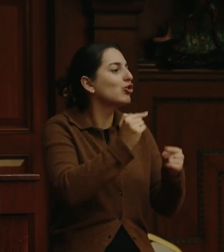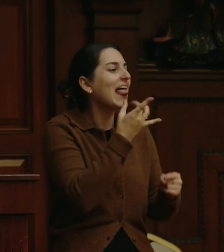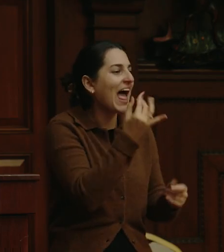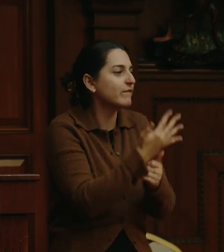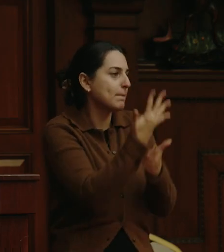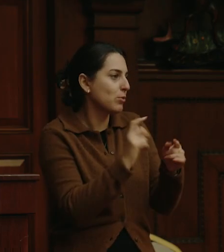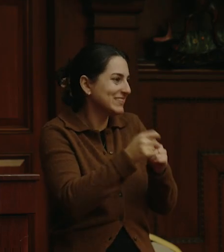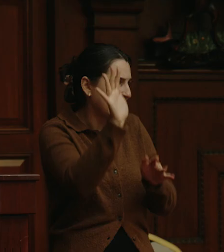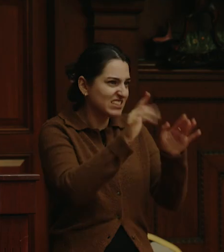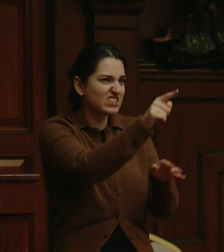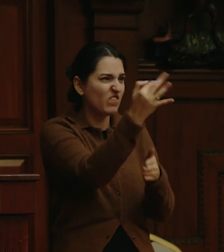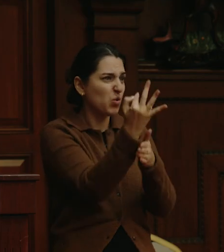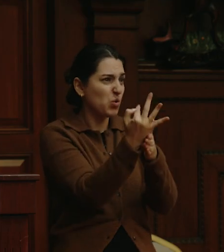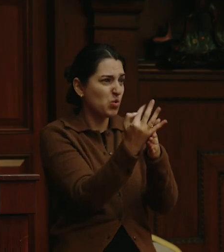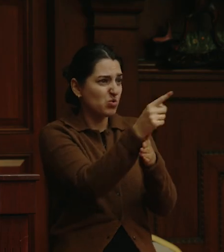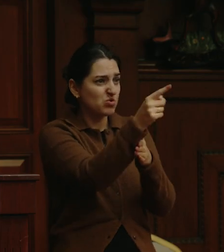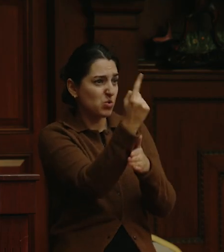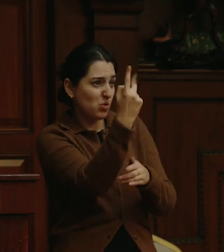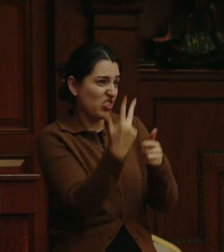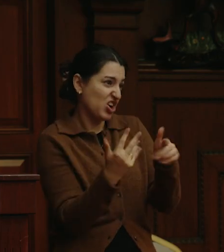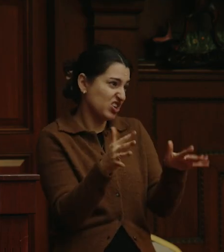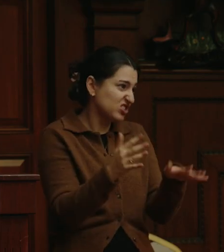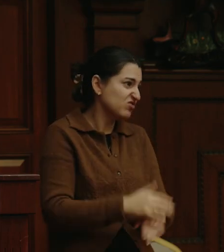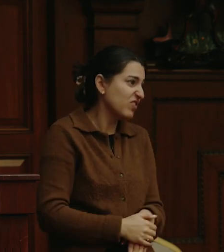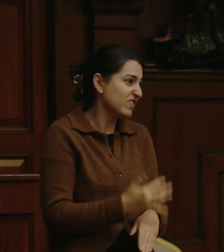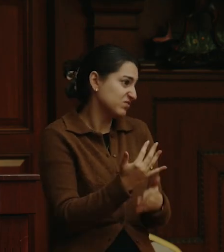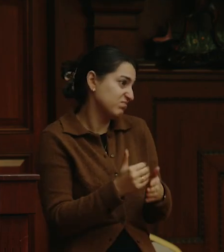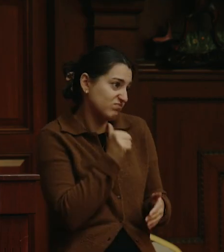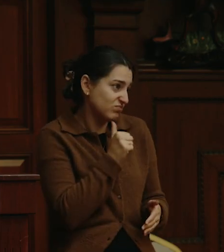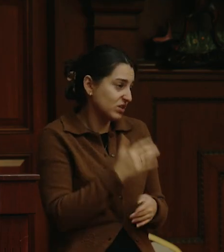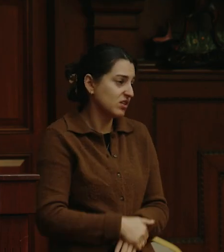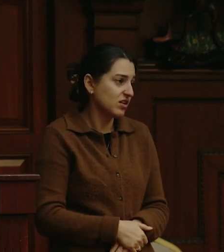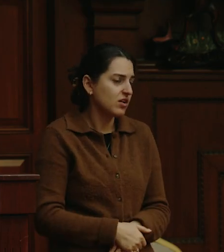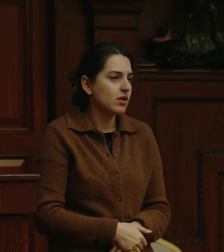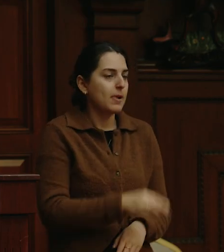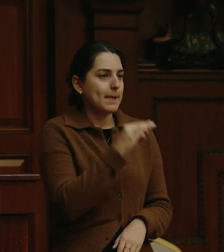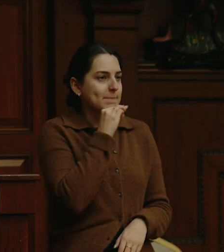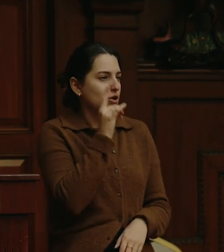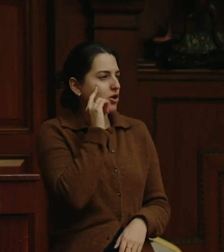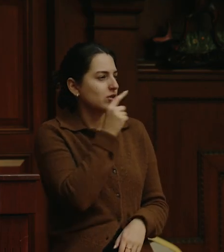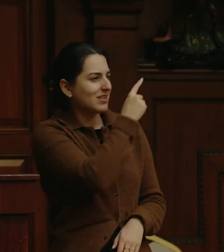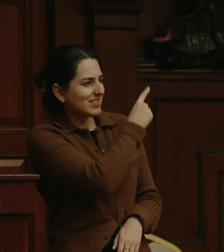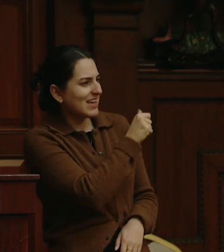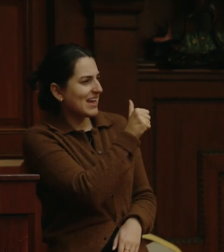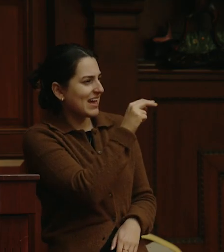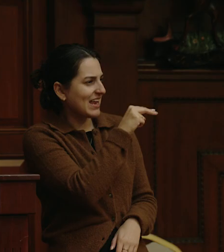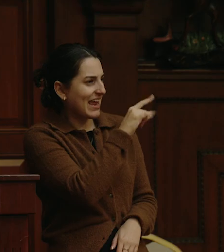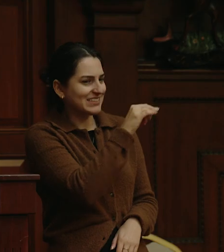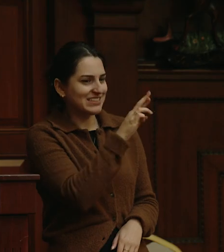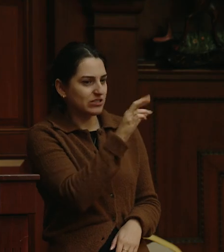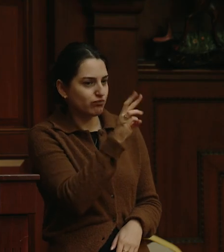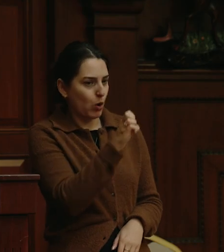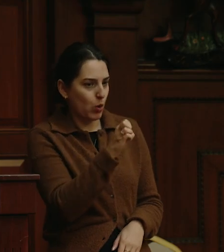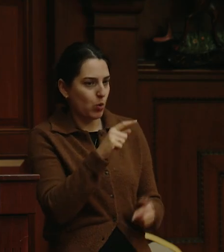for people. So again, maybe about a third of the room. So you'll have most likely heard of anti-Ro and anti-La, the two